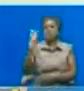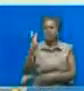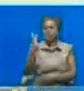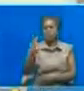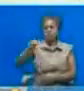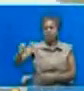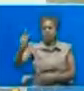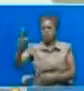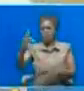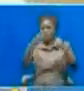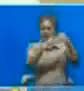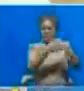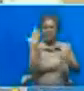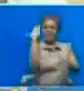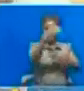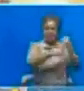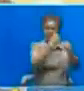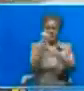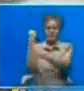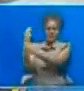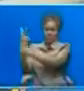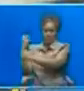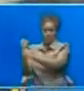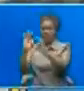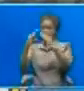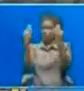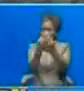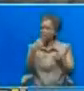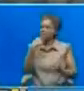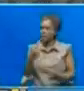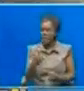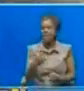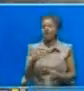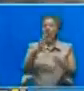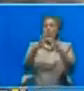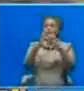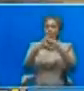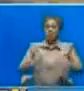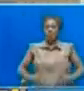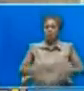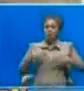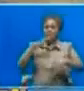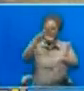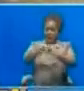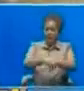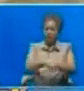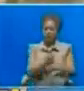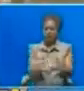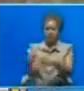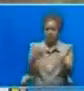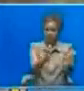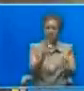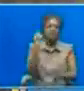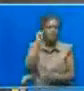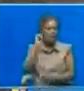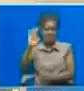on December 28th last year, and a body which the family maintains belonged to their kin was retrieved from River Yala in Nandi